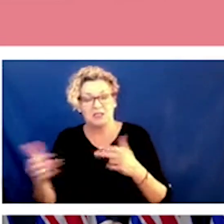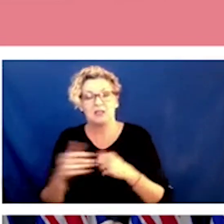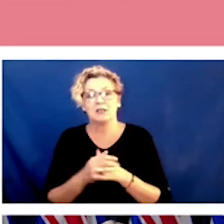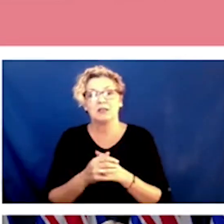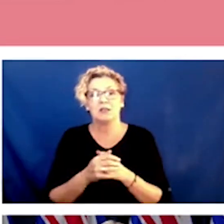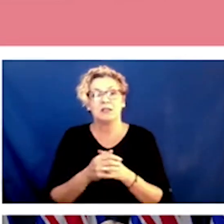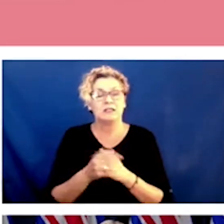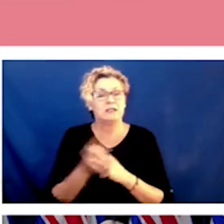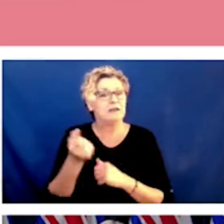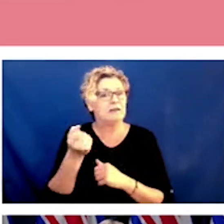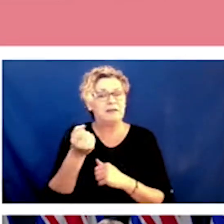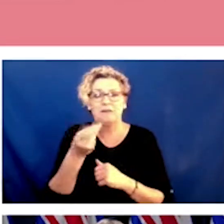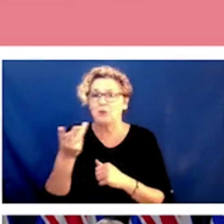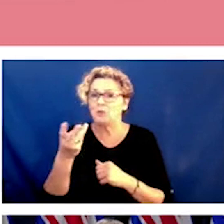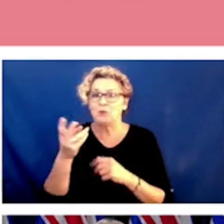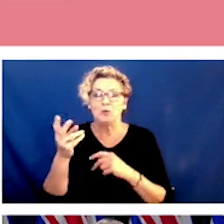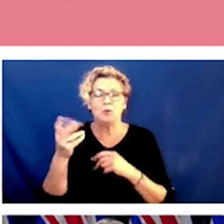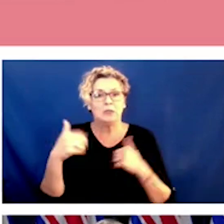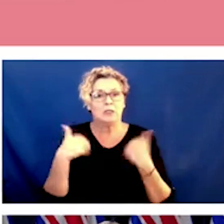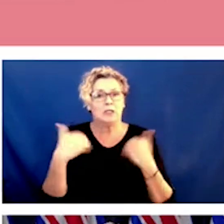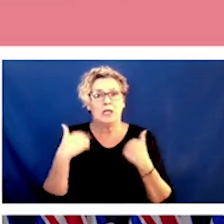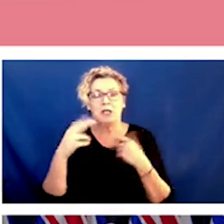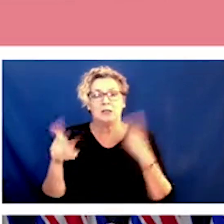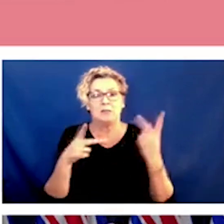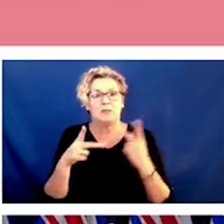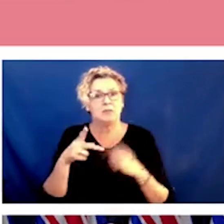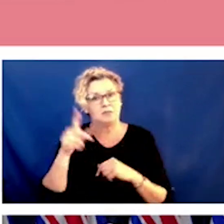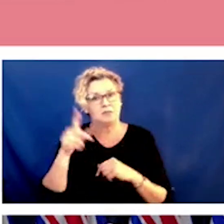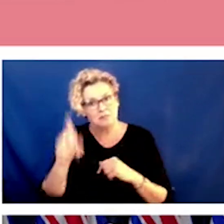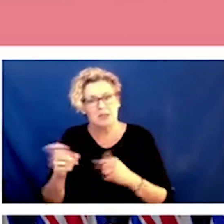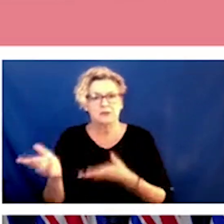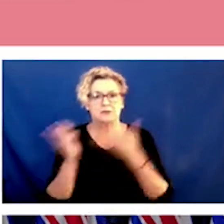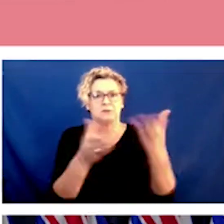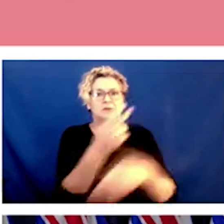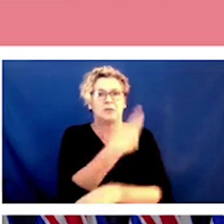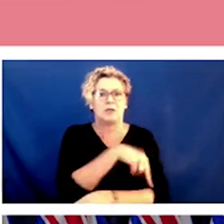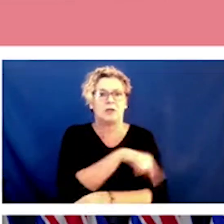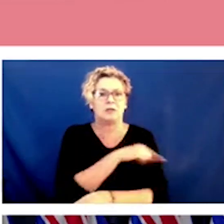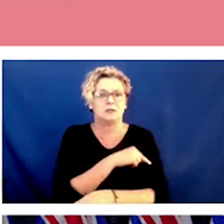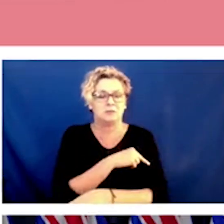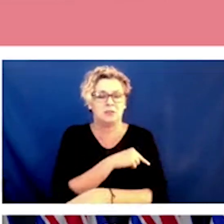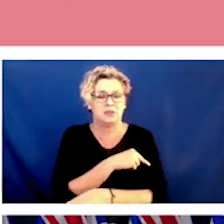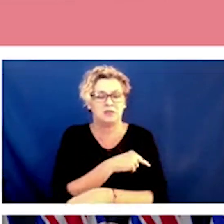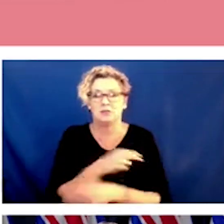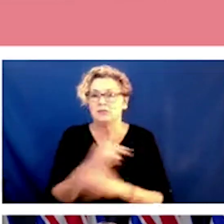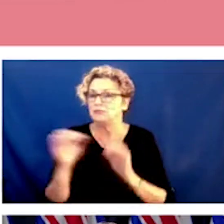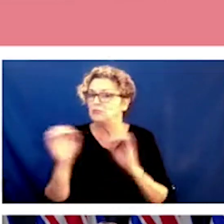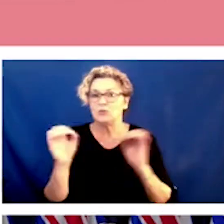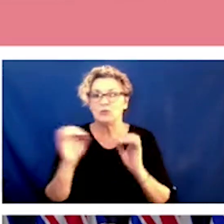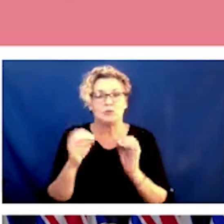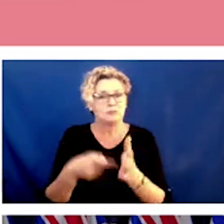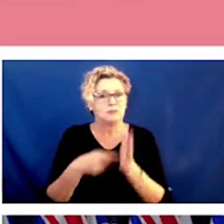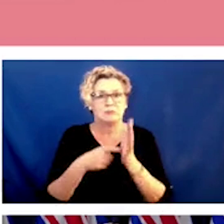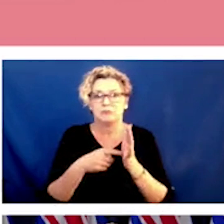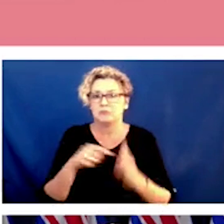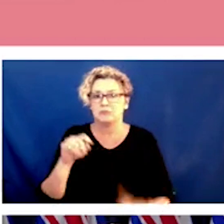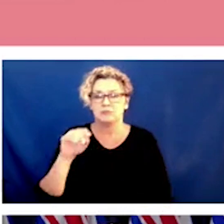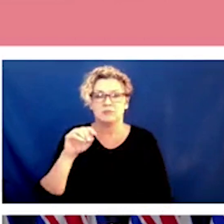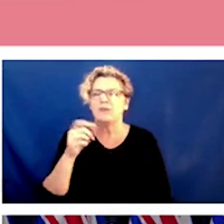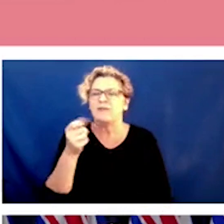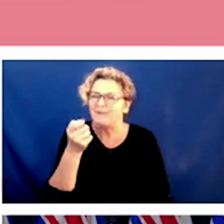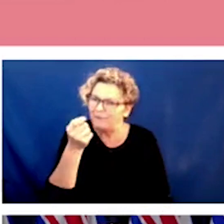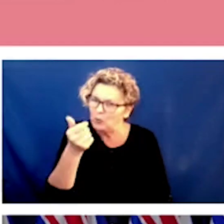So this slide puts it in a little bit more detail around hospitalizations and critical care and people who've died